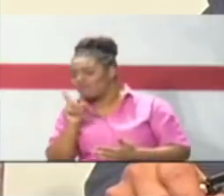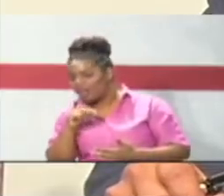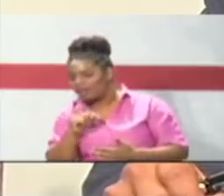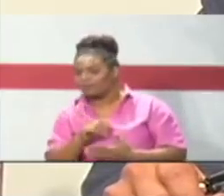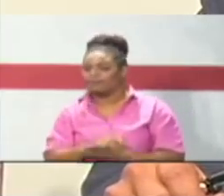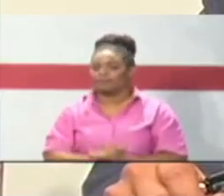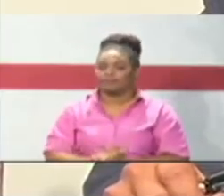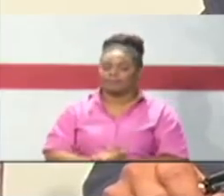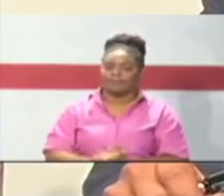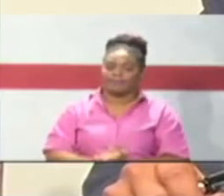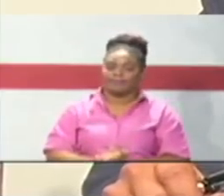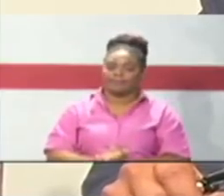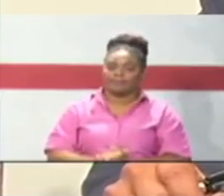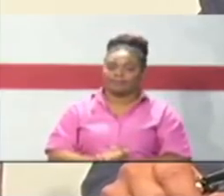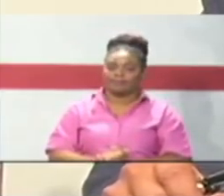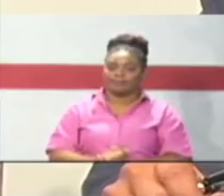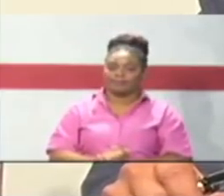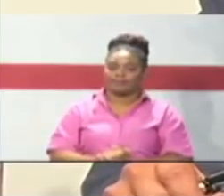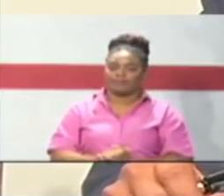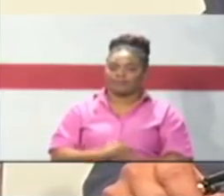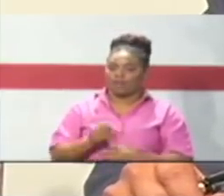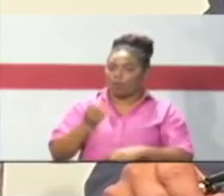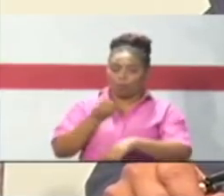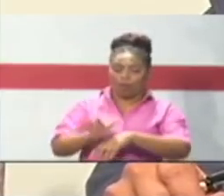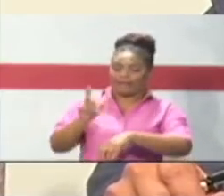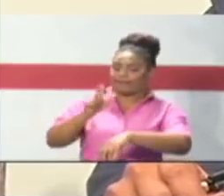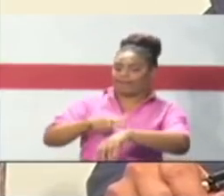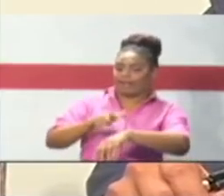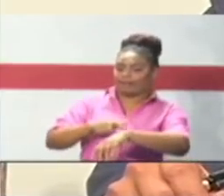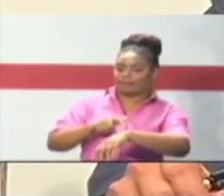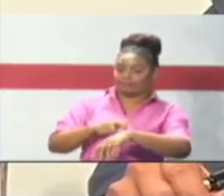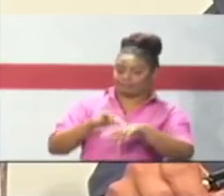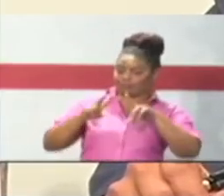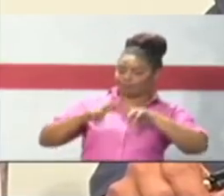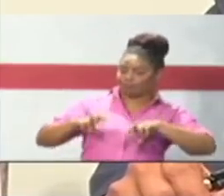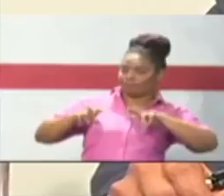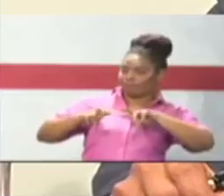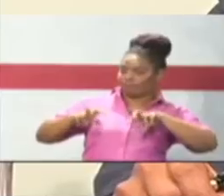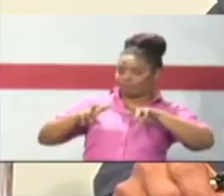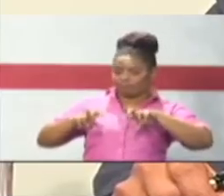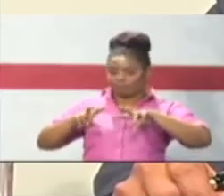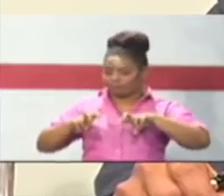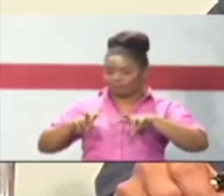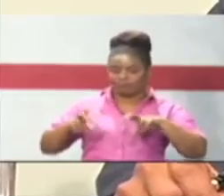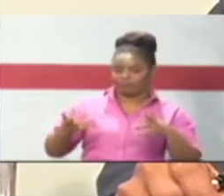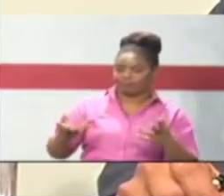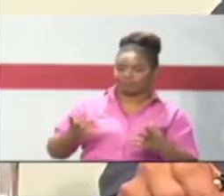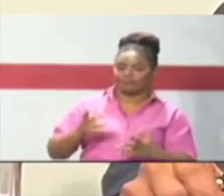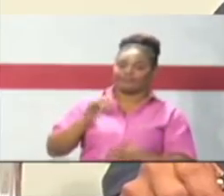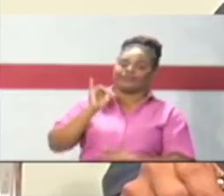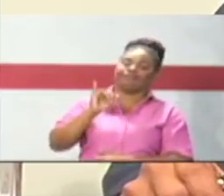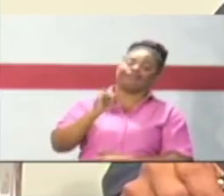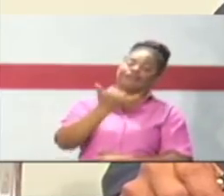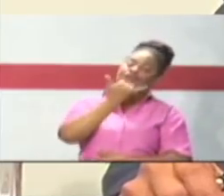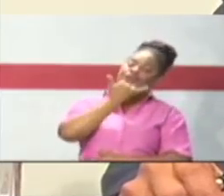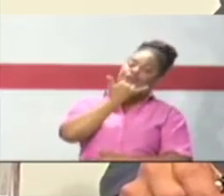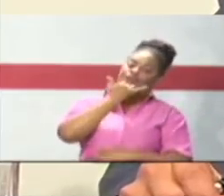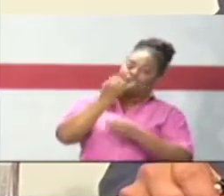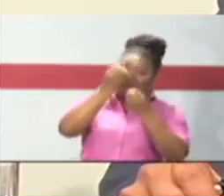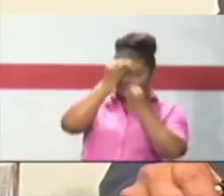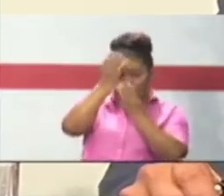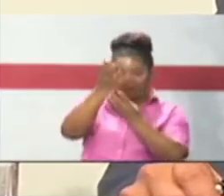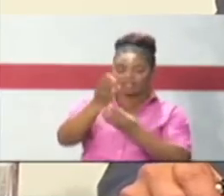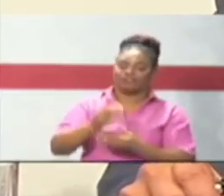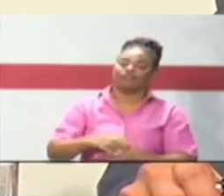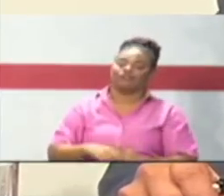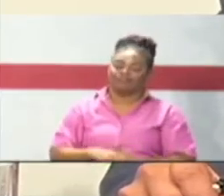And unfortunately, we wasted so much time yesterday running down this false claim. It is, as far as